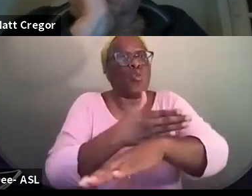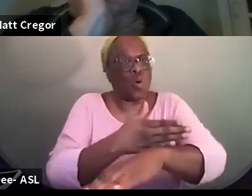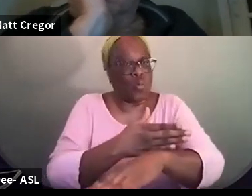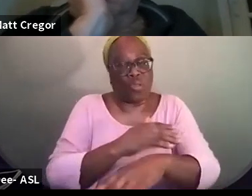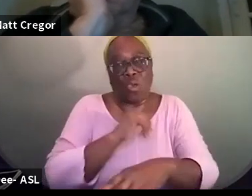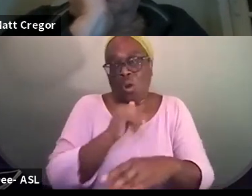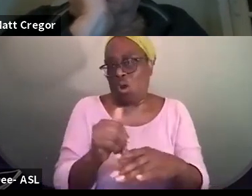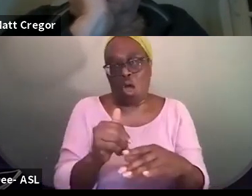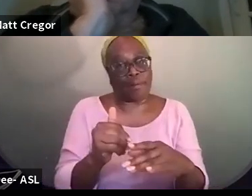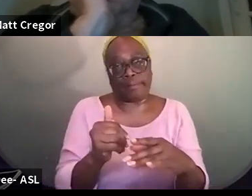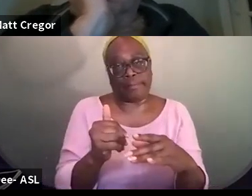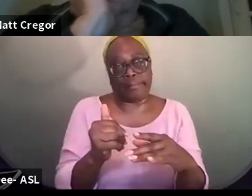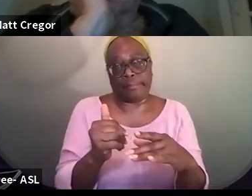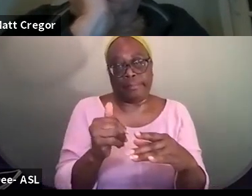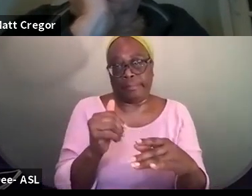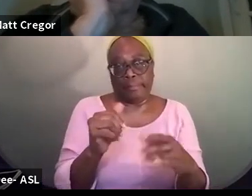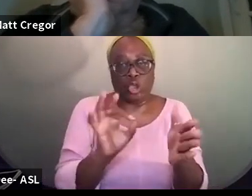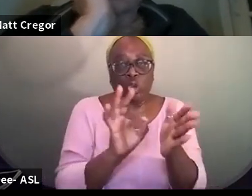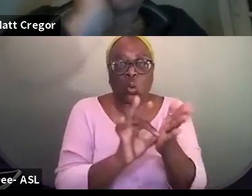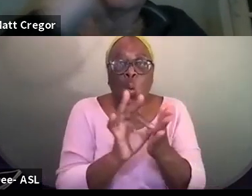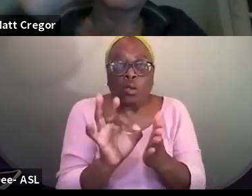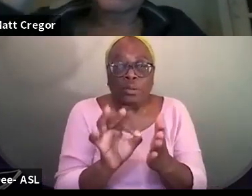that. Mr. Acevedo?